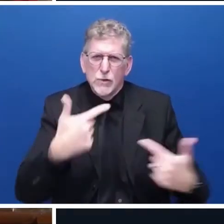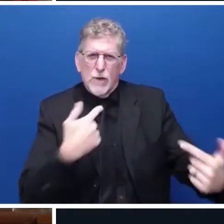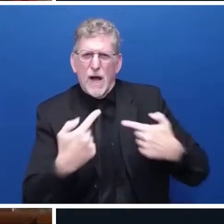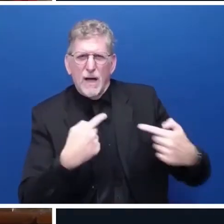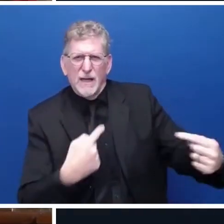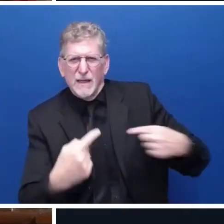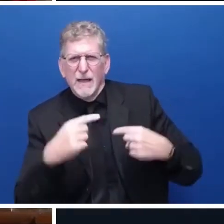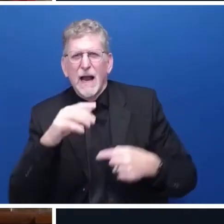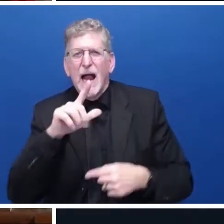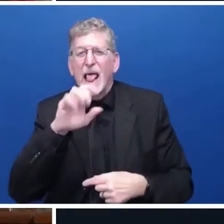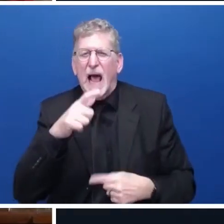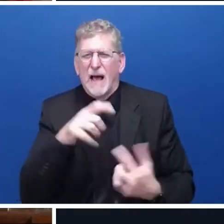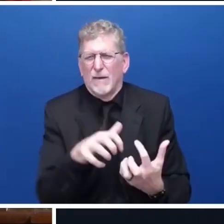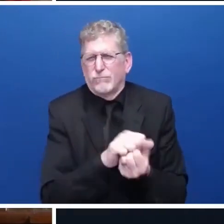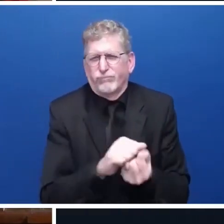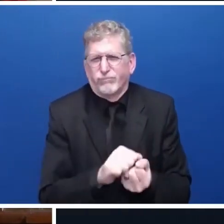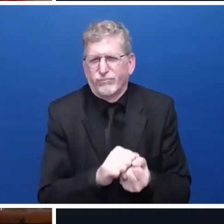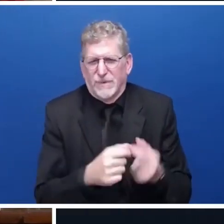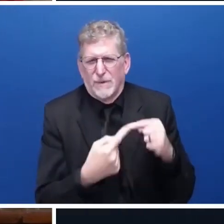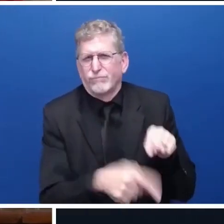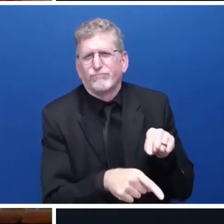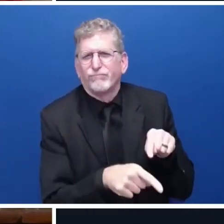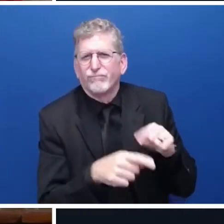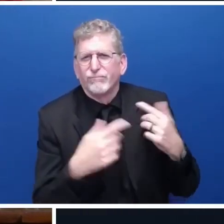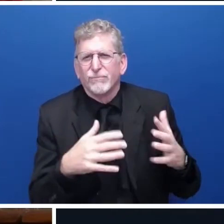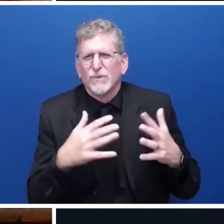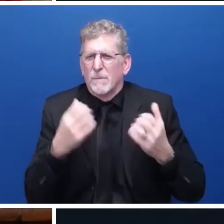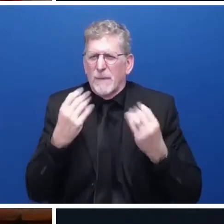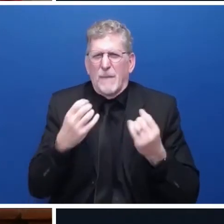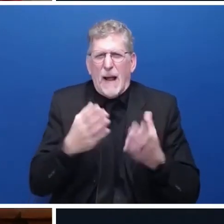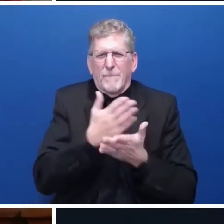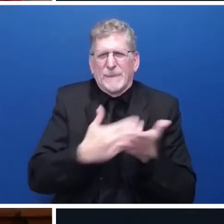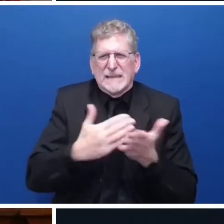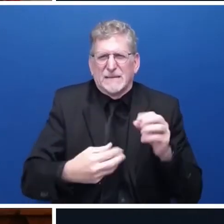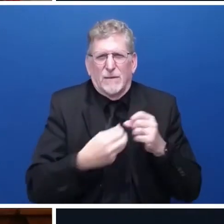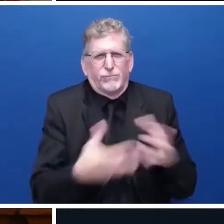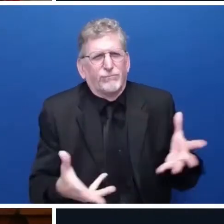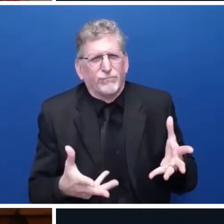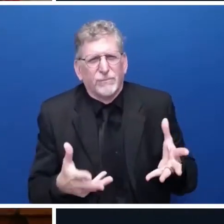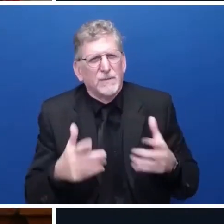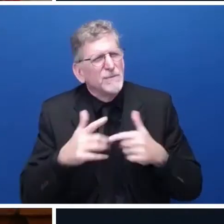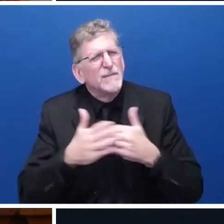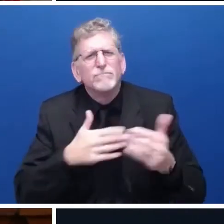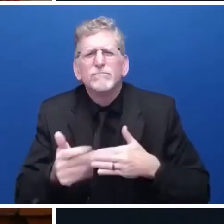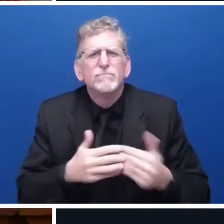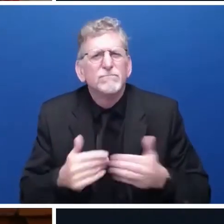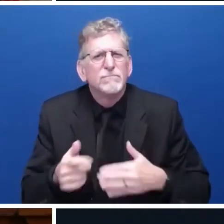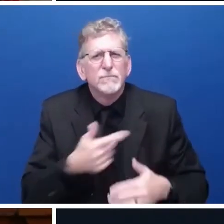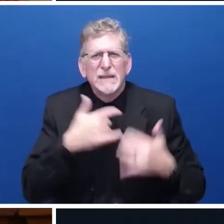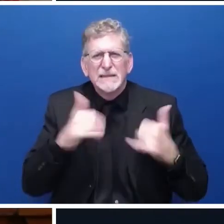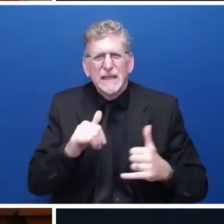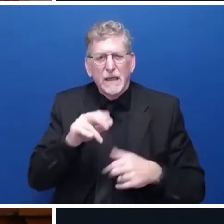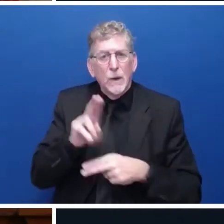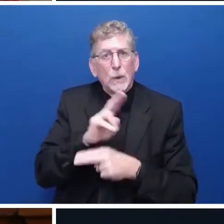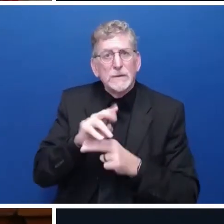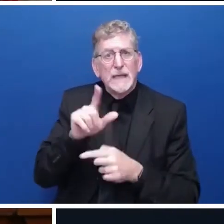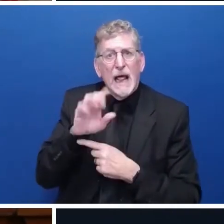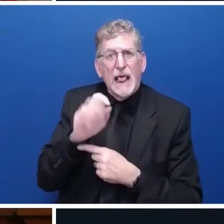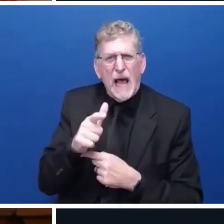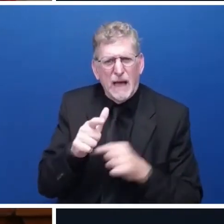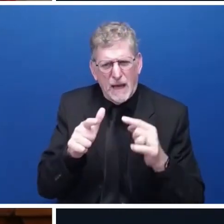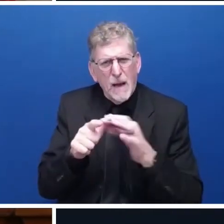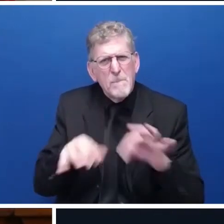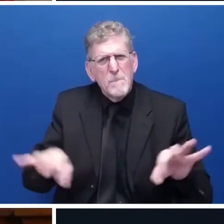numerous pieces. And yet, despite the fact that the use of his legs was vital to successful